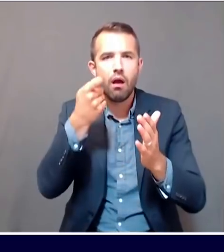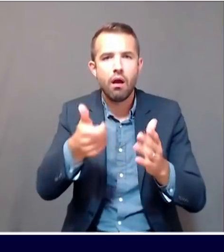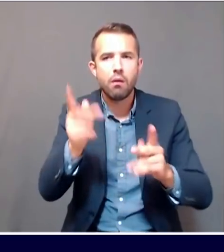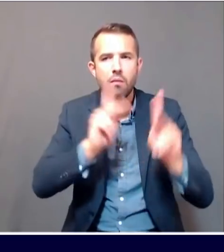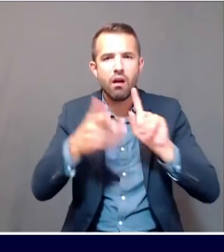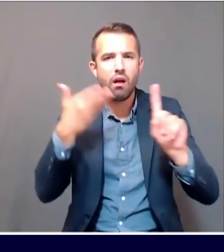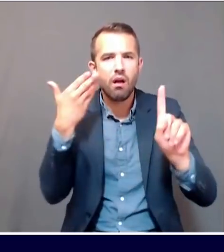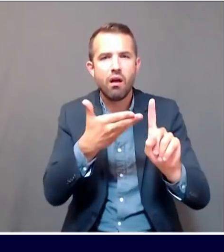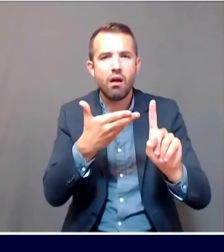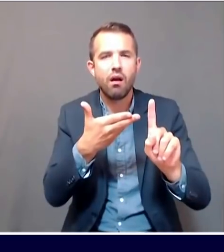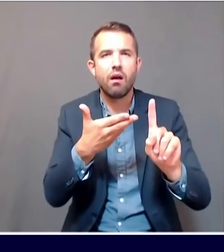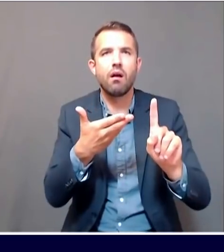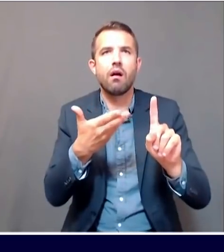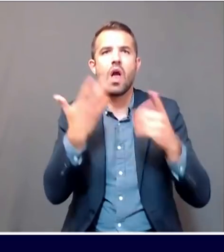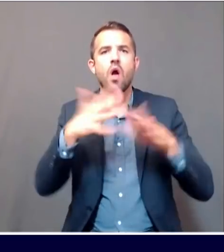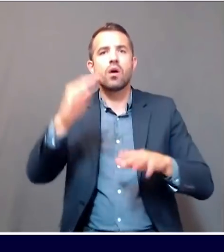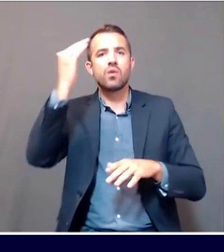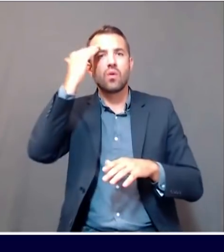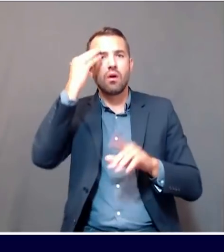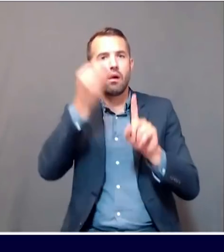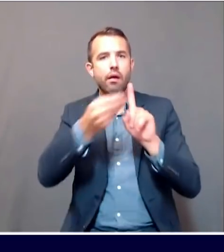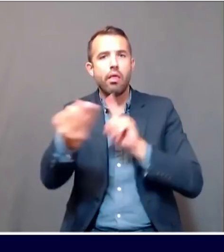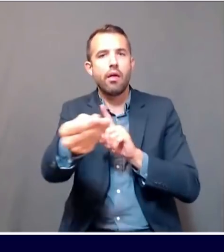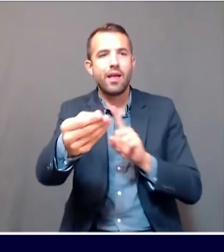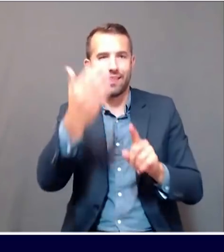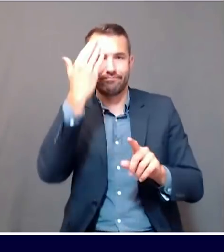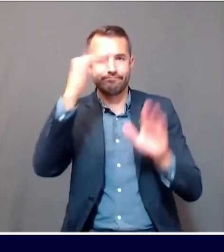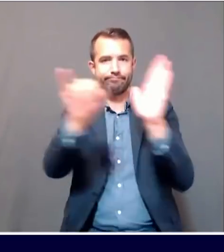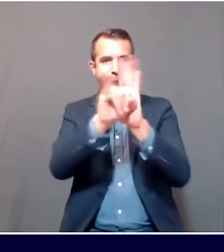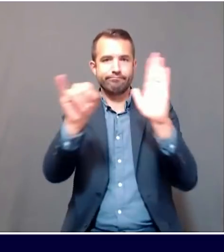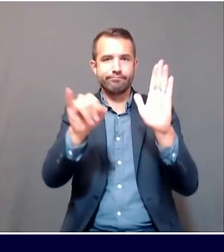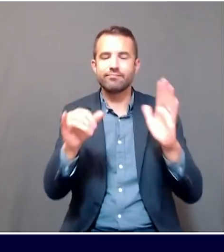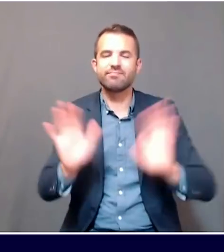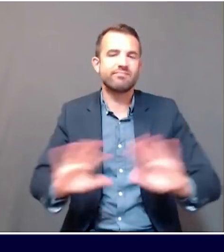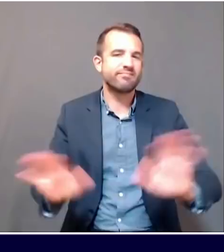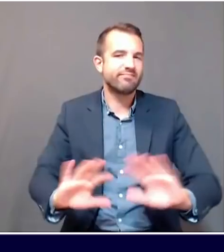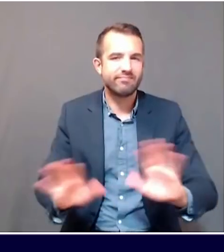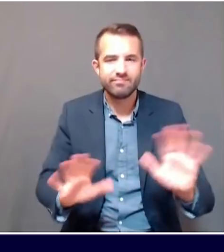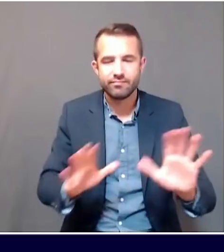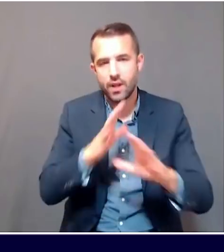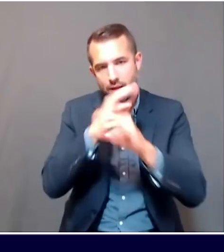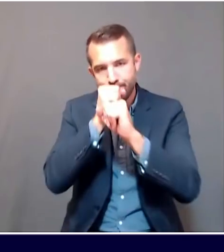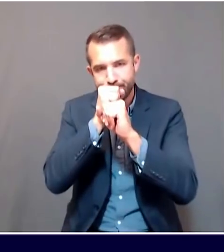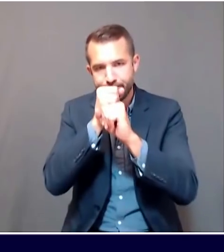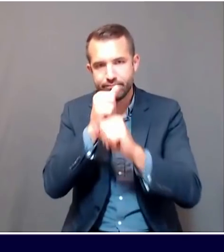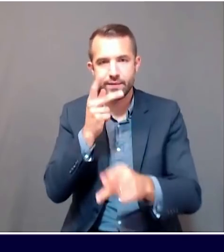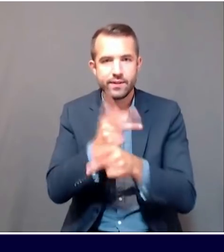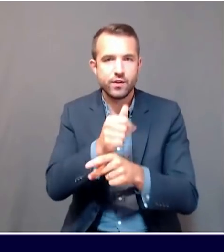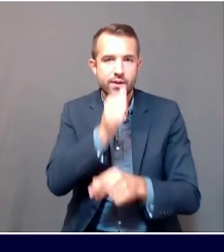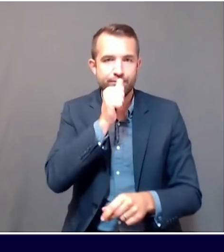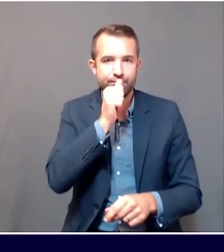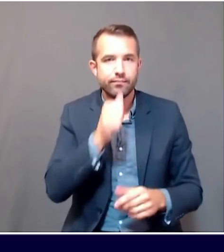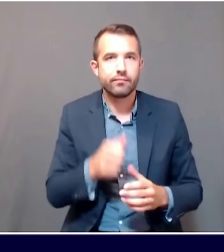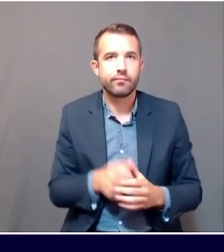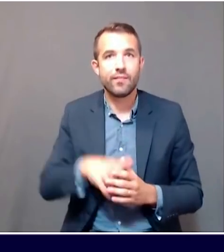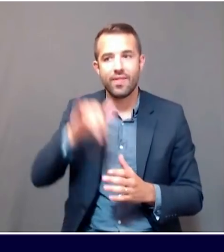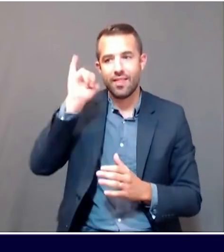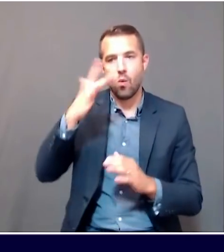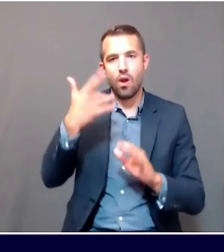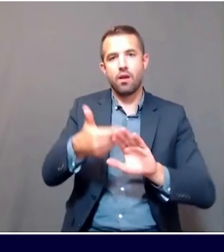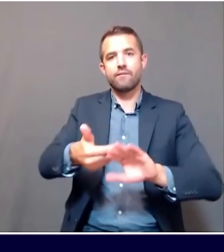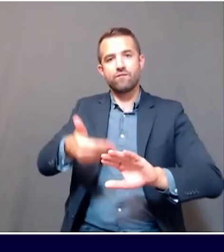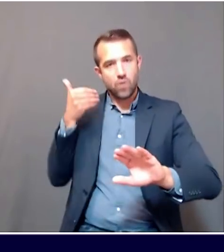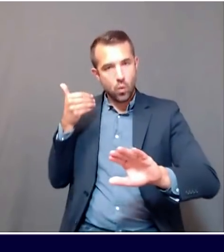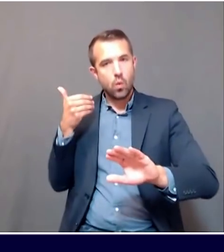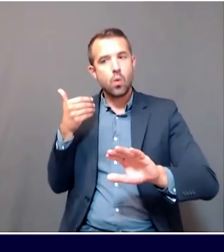a pretty good chance that folks could figure out that that person is someone who had COVID-19. So we build in a buffer to make sure we continue to